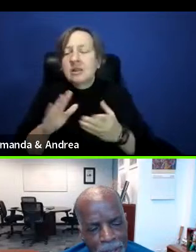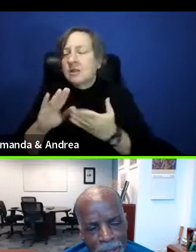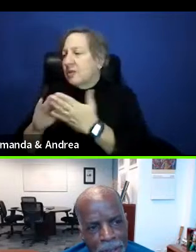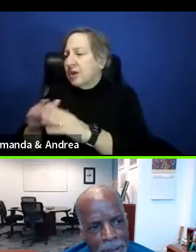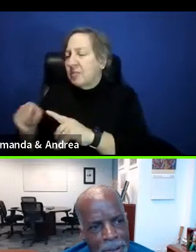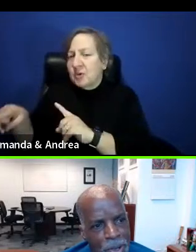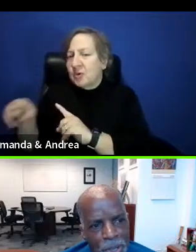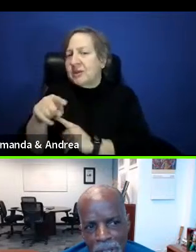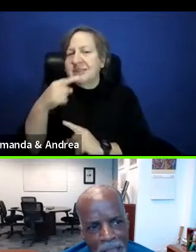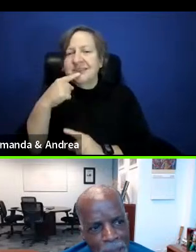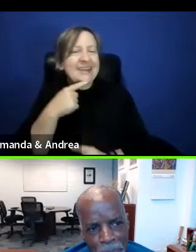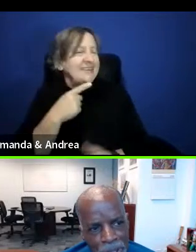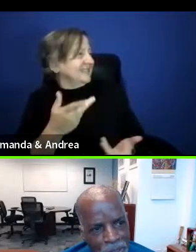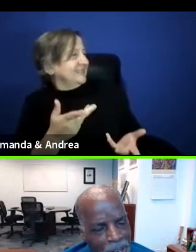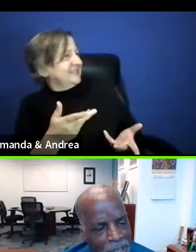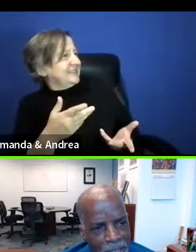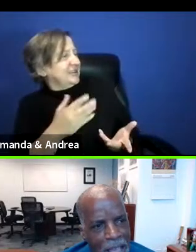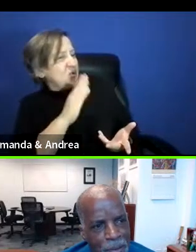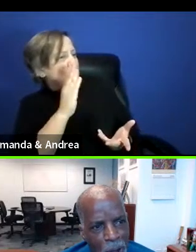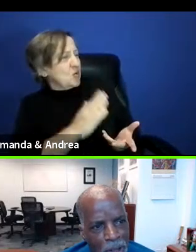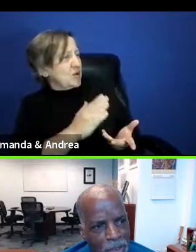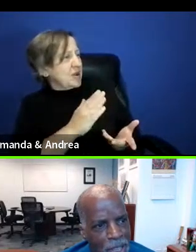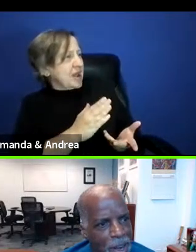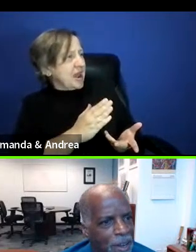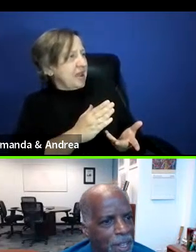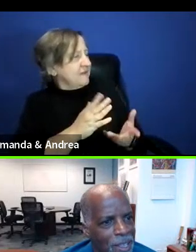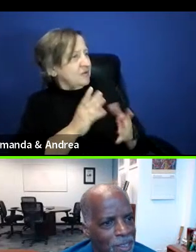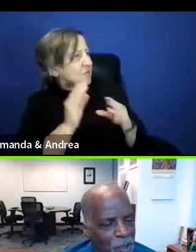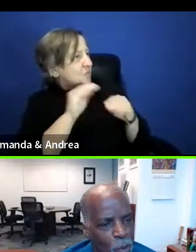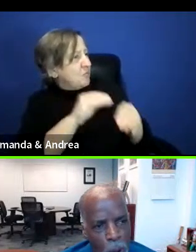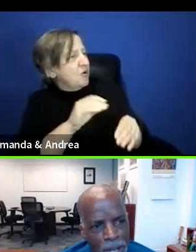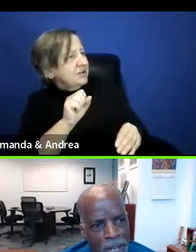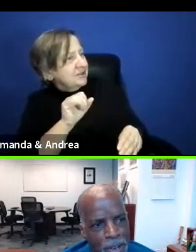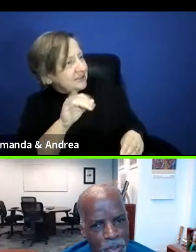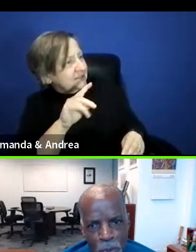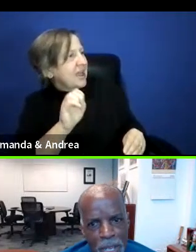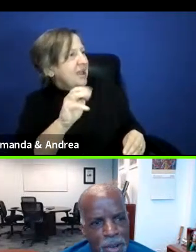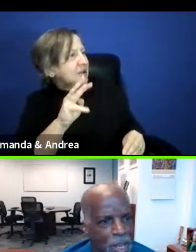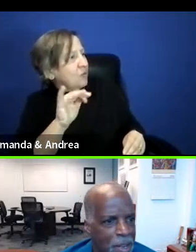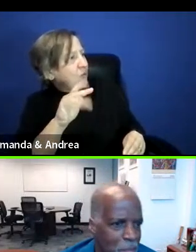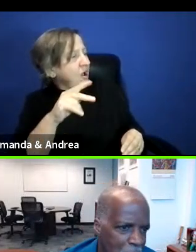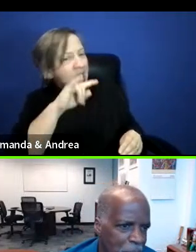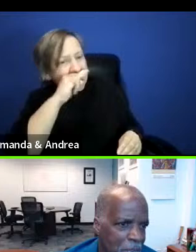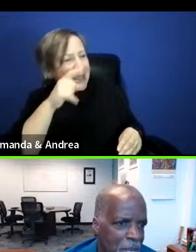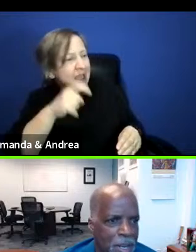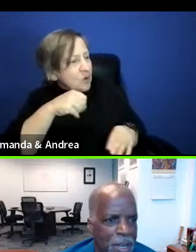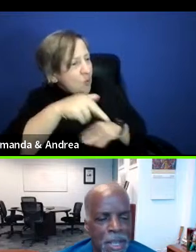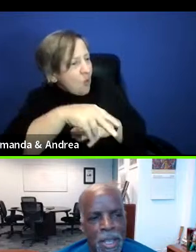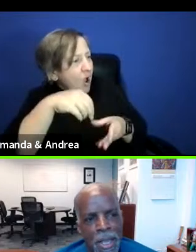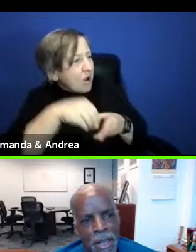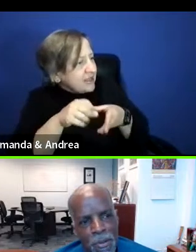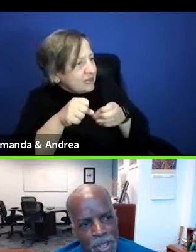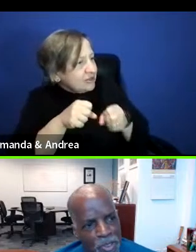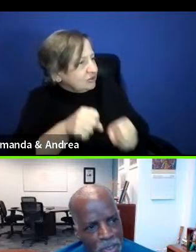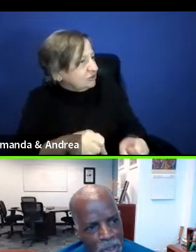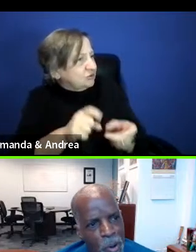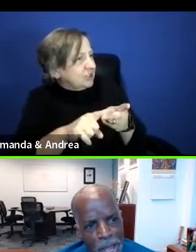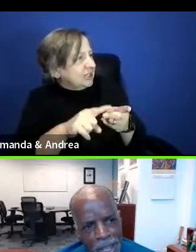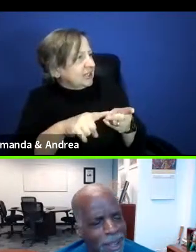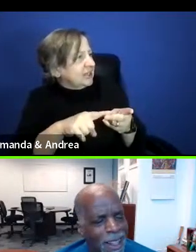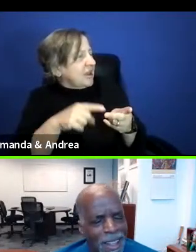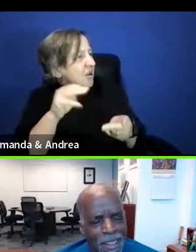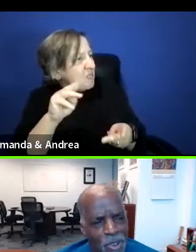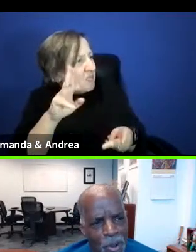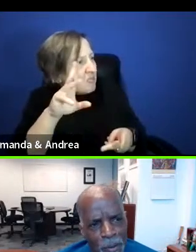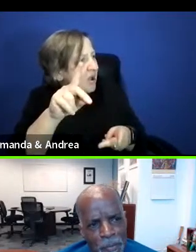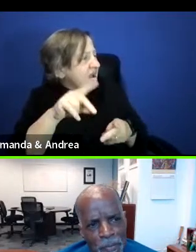us, well, you did not put us any sidewalks in. Our kids have to walk in the street or get muddy and when it's